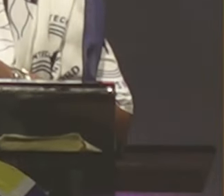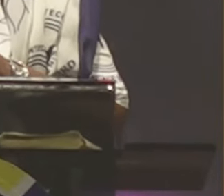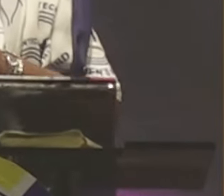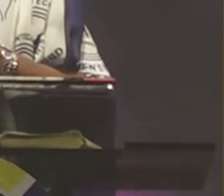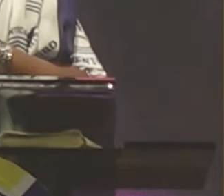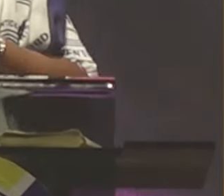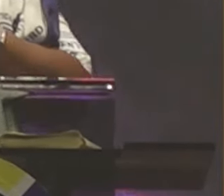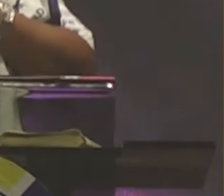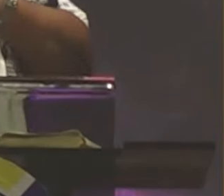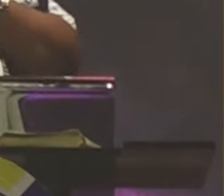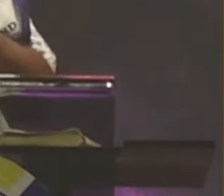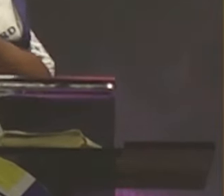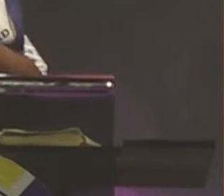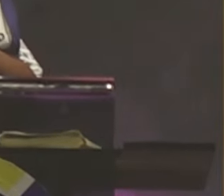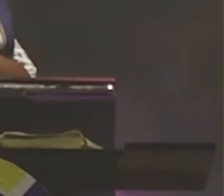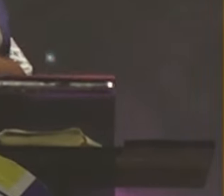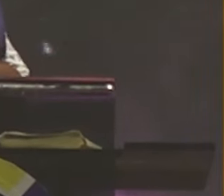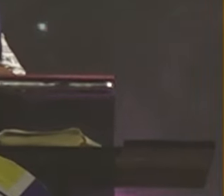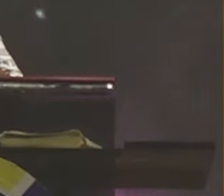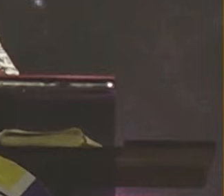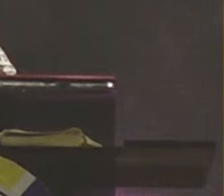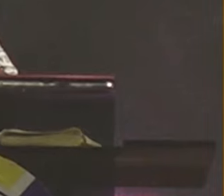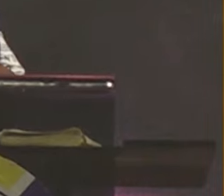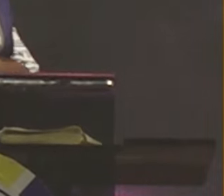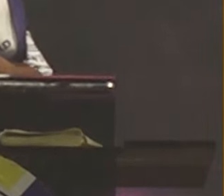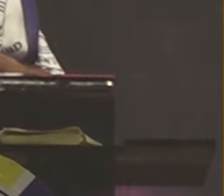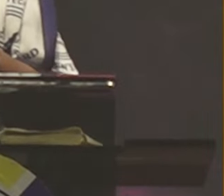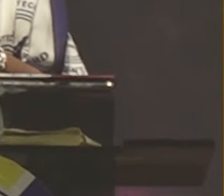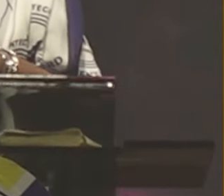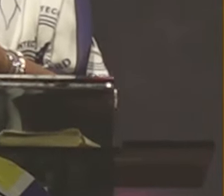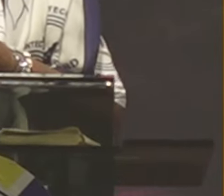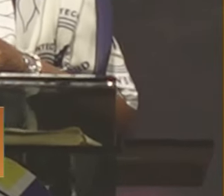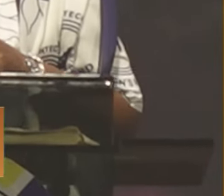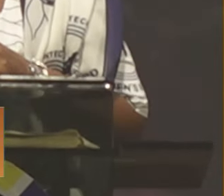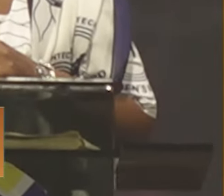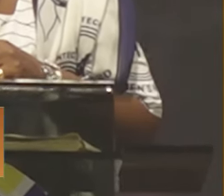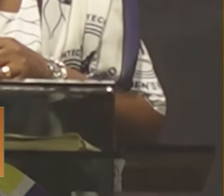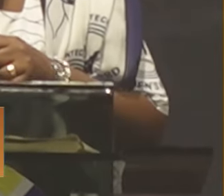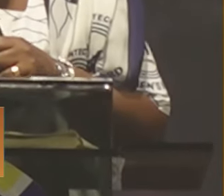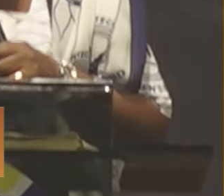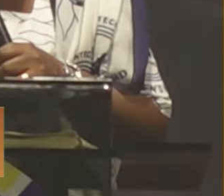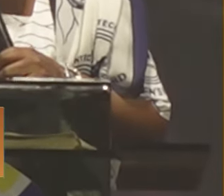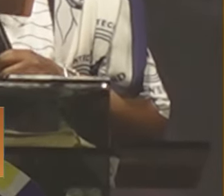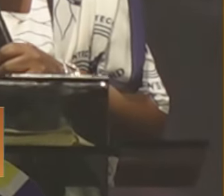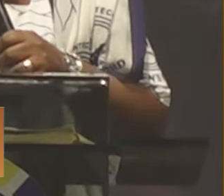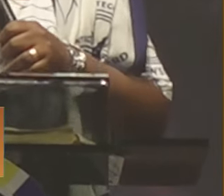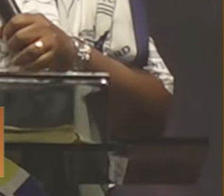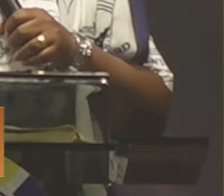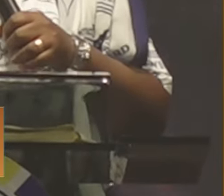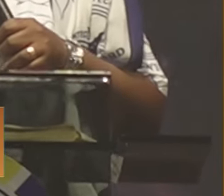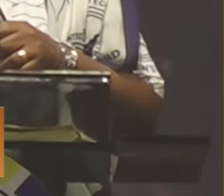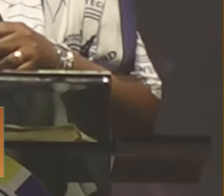And so man became naked. And then he started wondering.